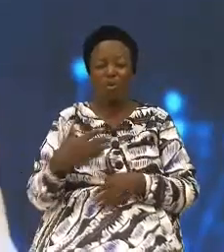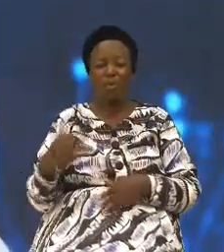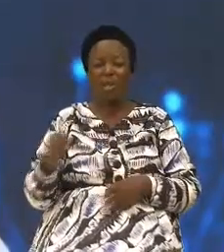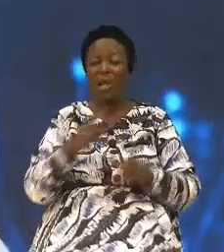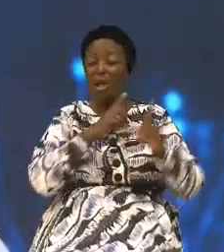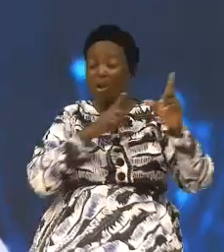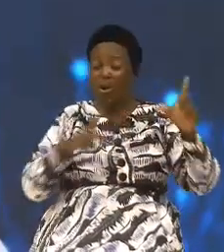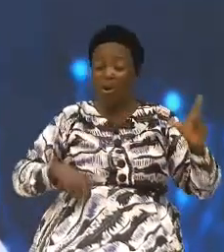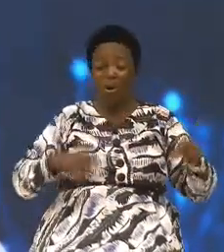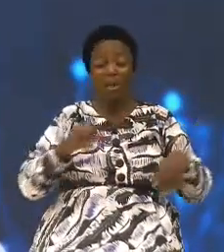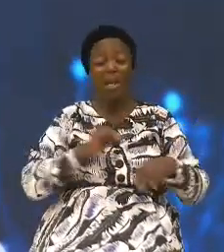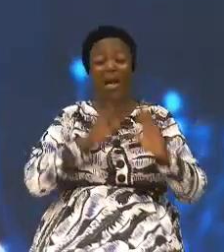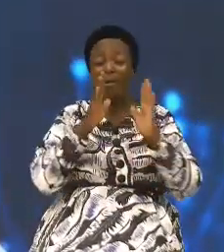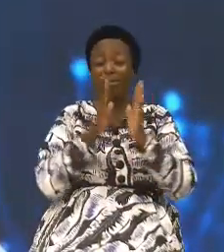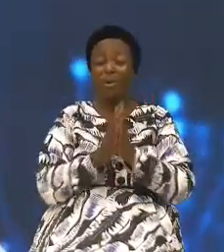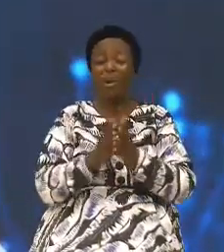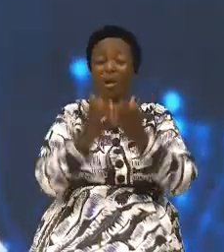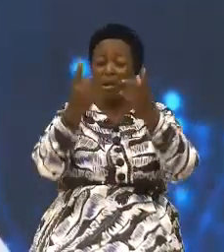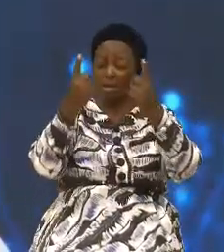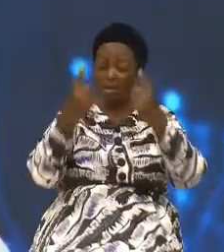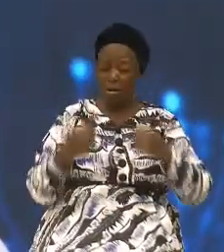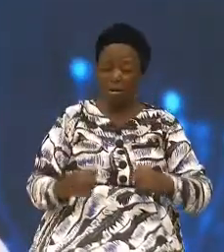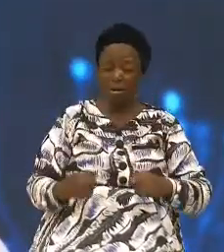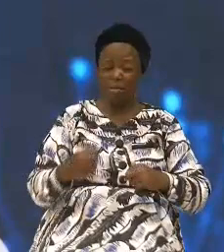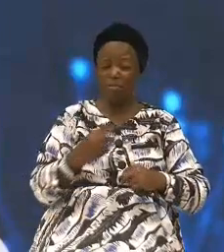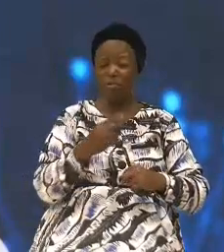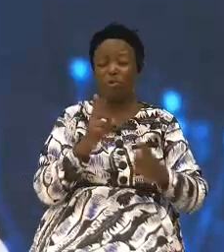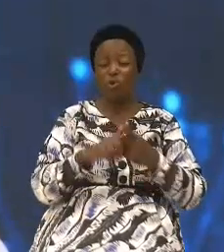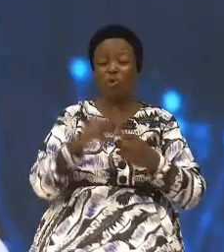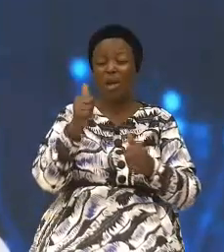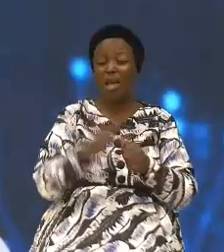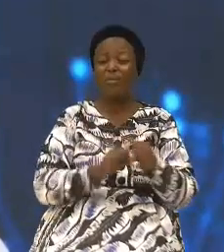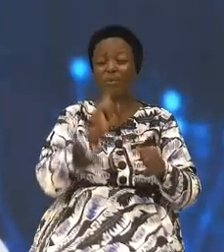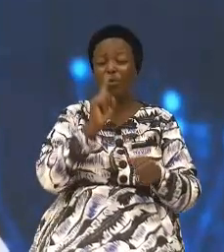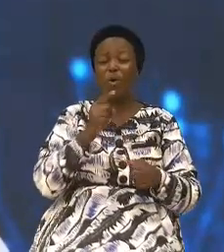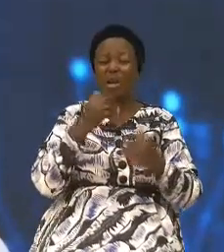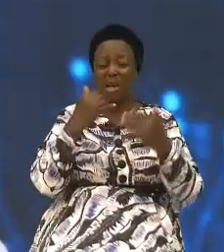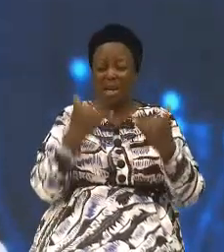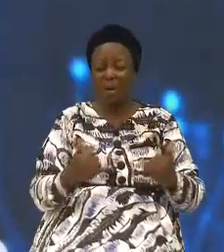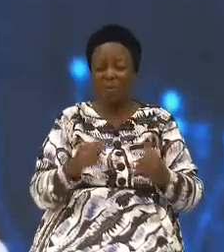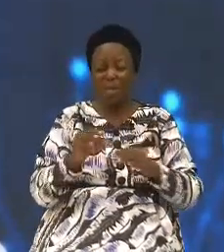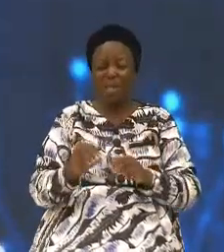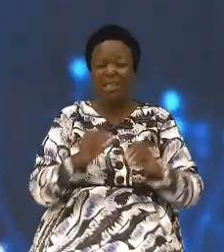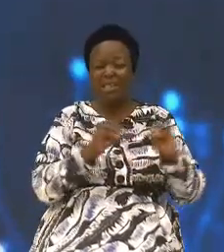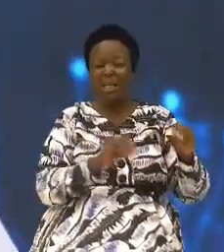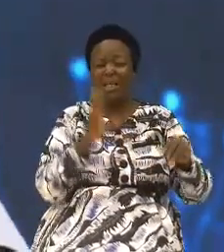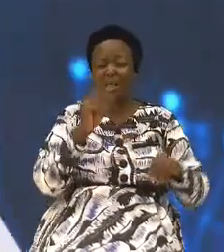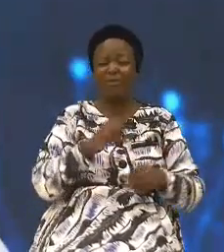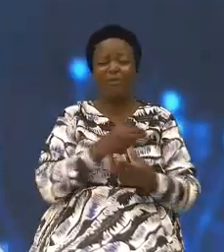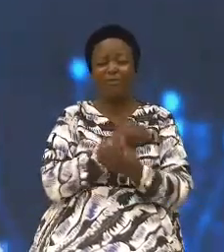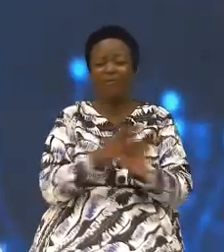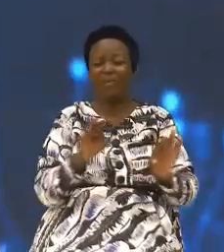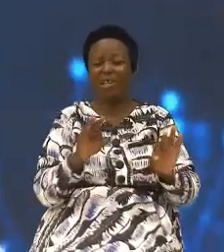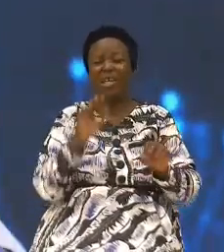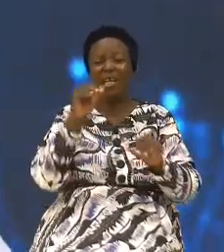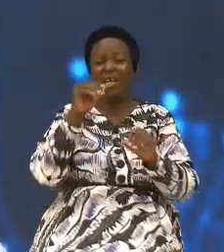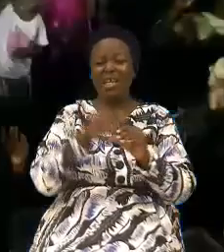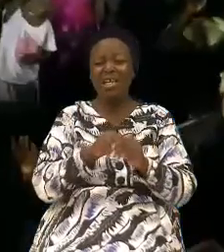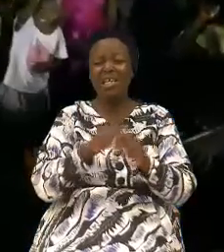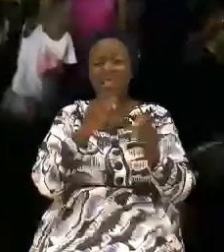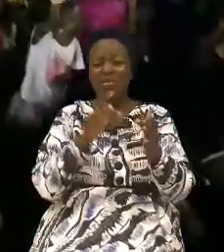pray, come to everyone now. Set them free in